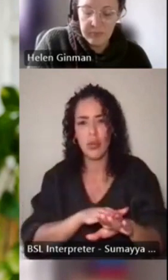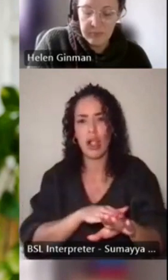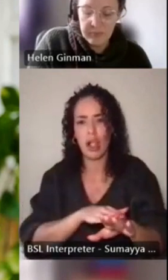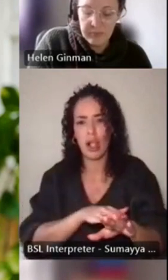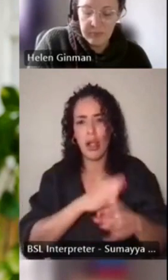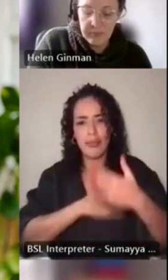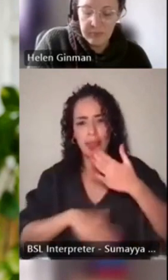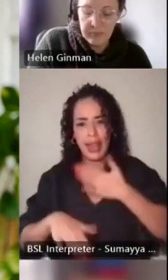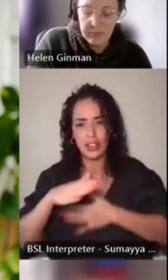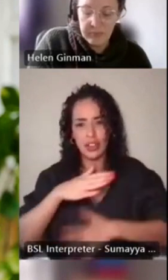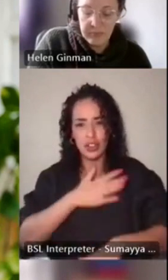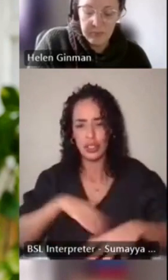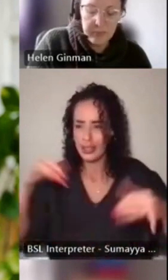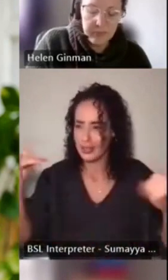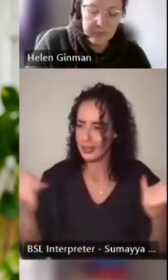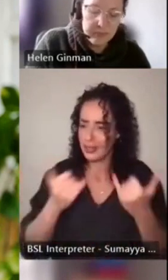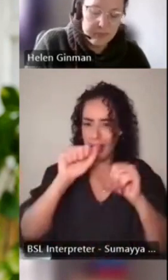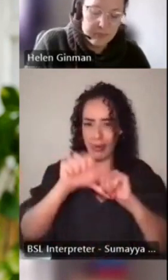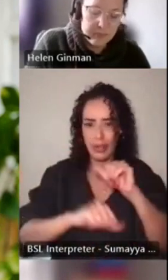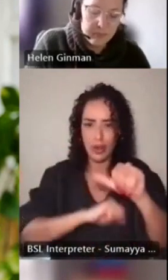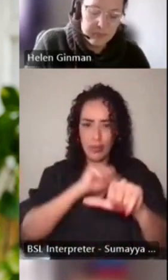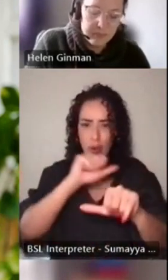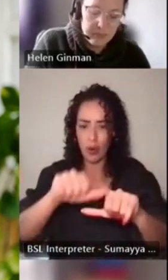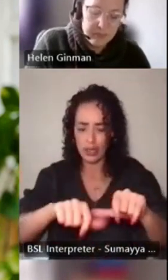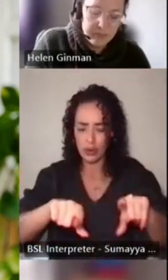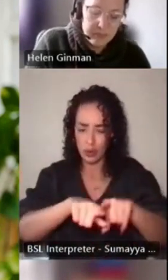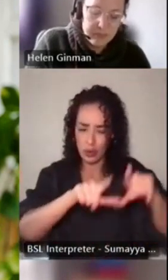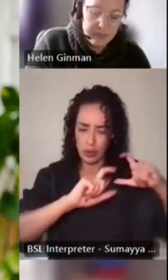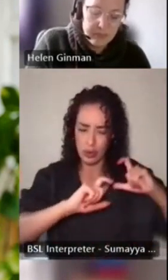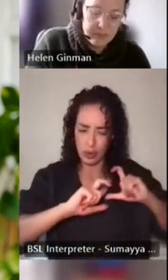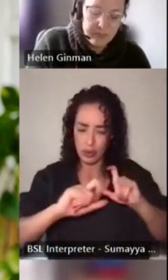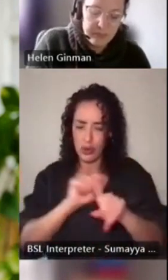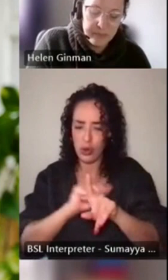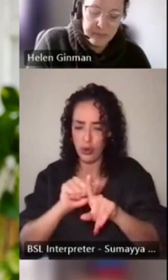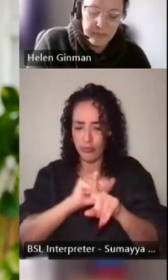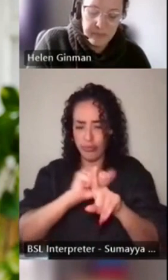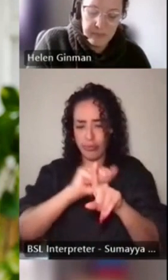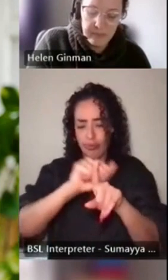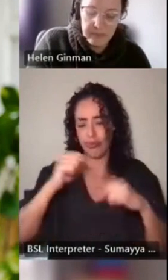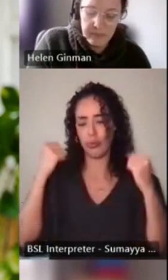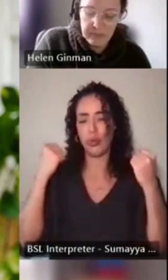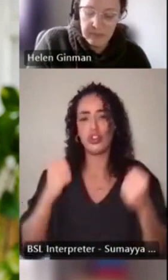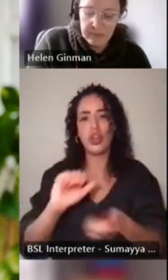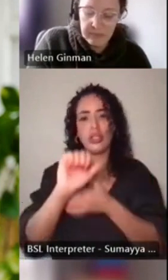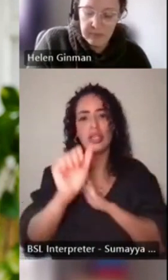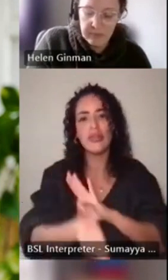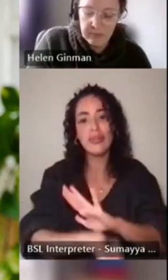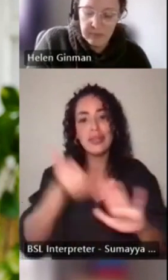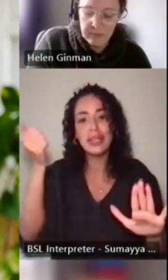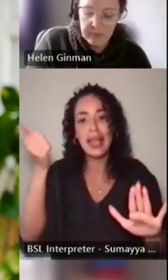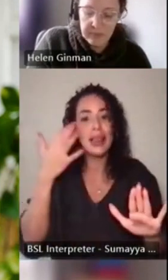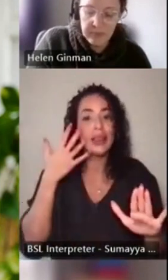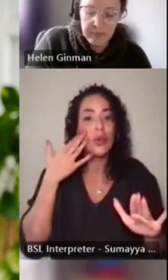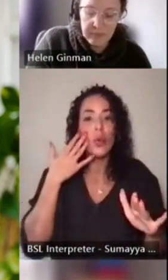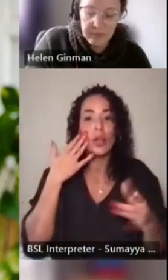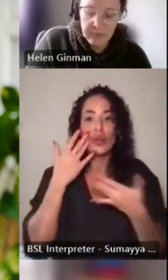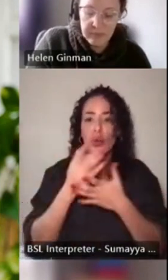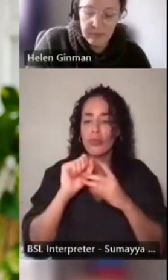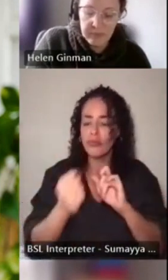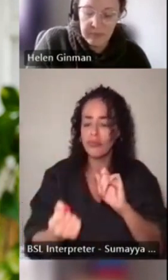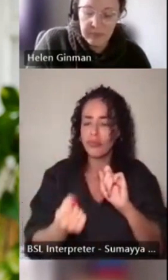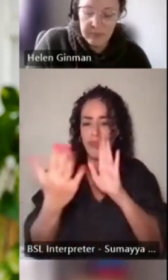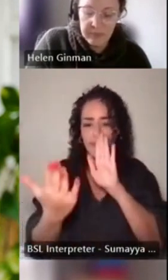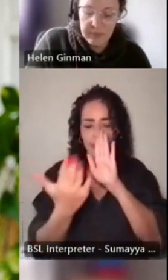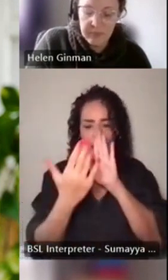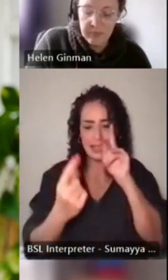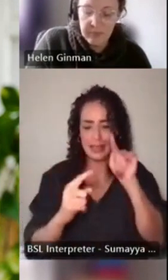yourself, celebrate your progress, and continue to refine your assertiveness skills as you encounter different situations. And